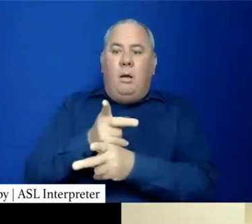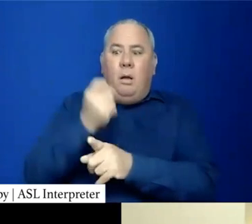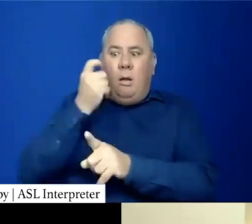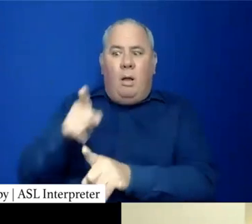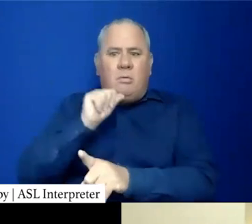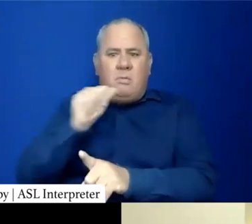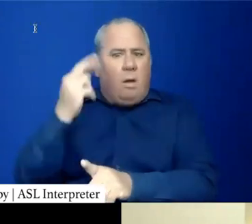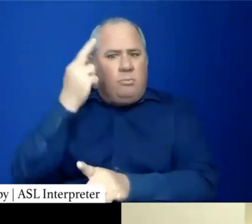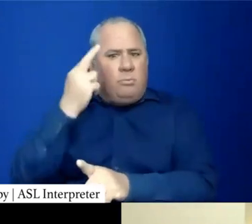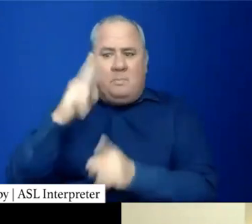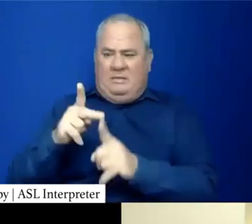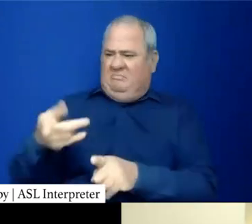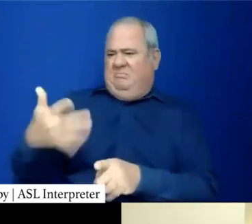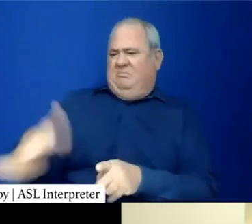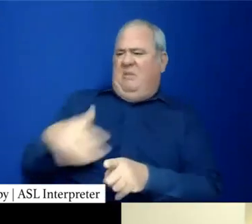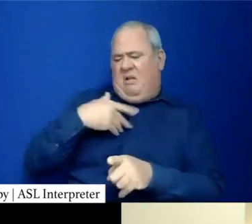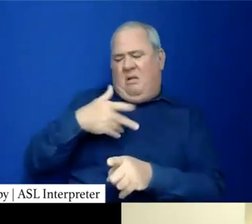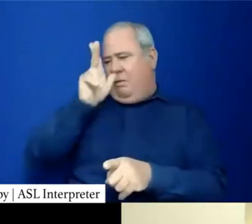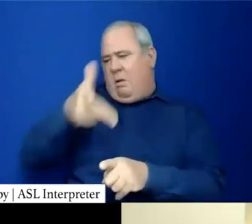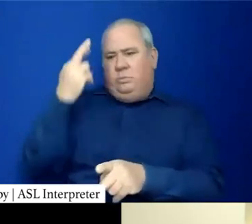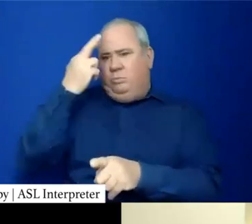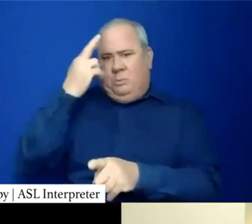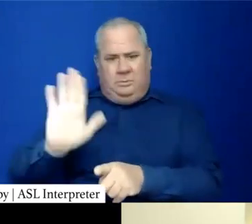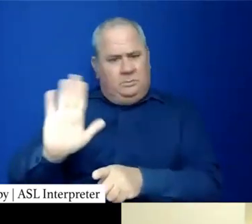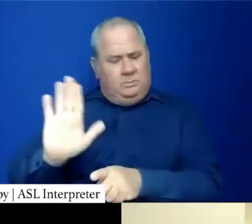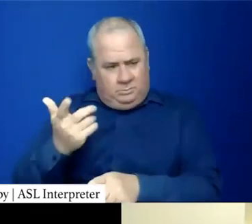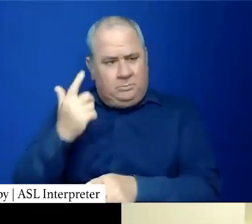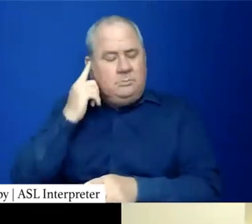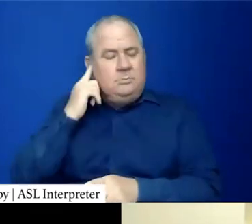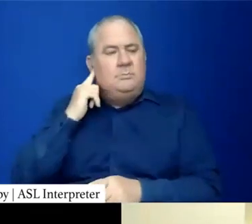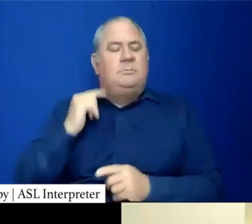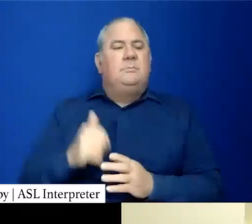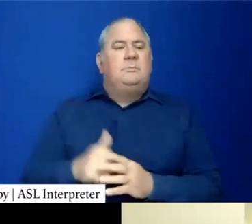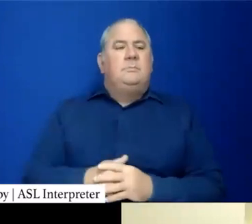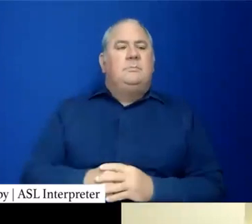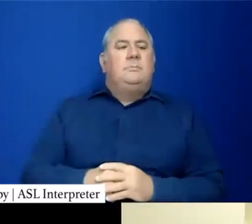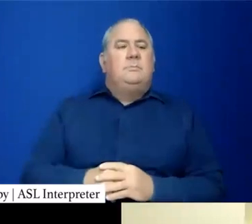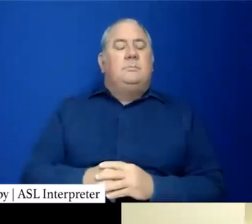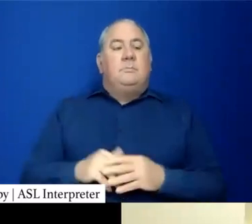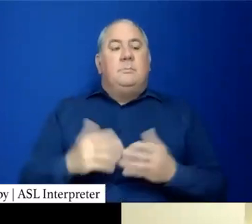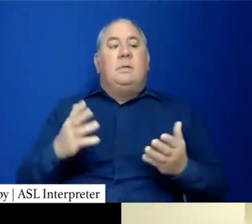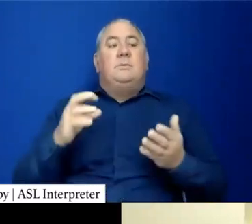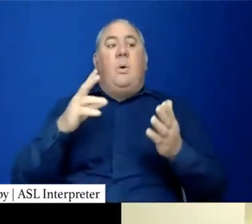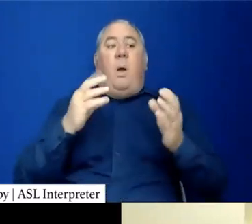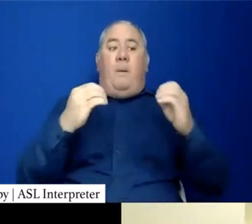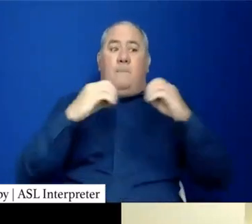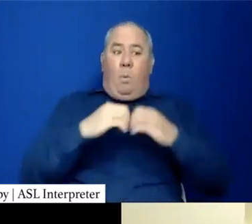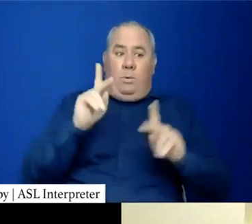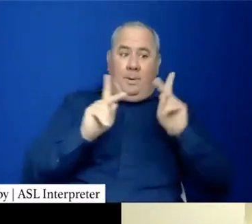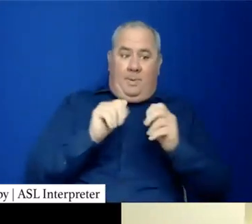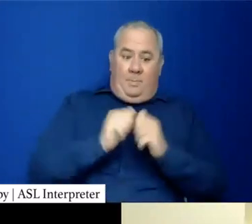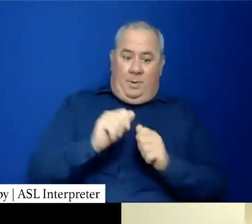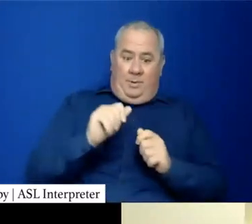Yeah, and I think one of the things that having more disabled people in public health can do, if we